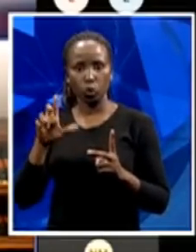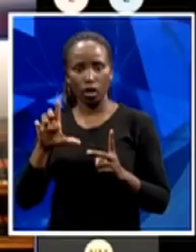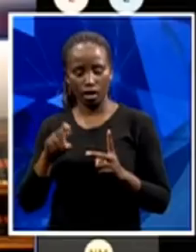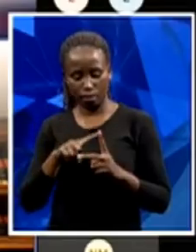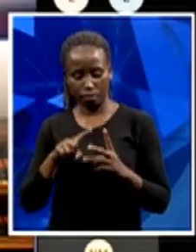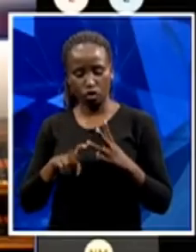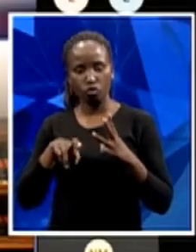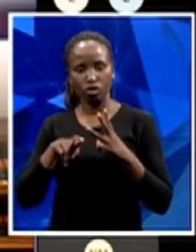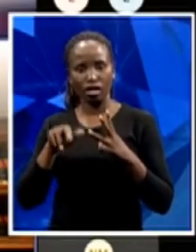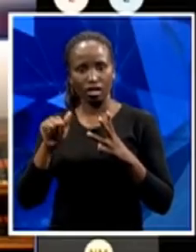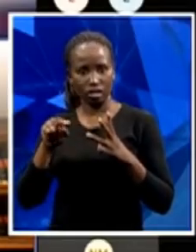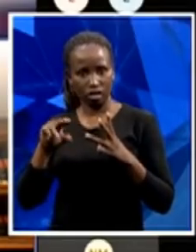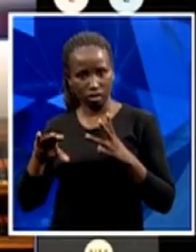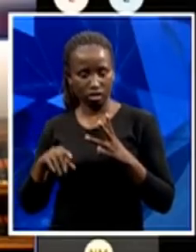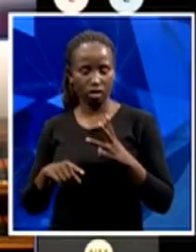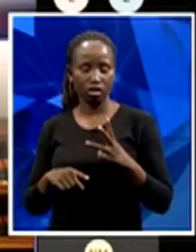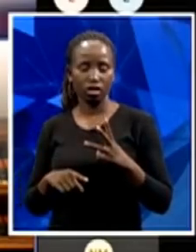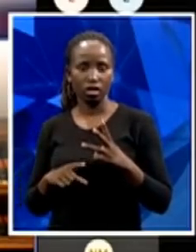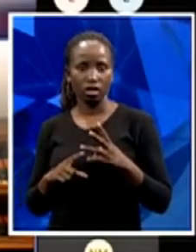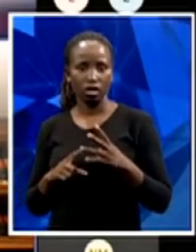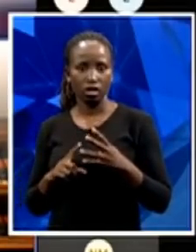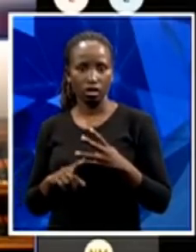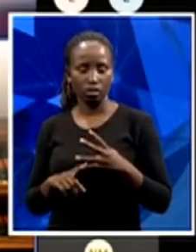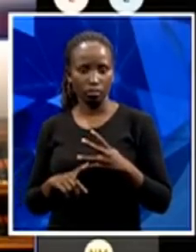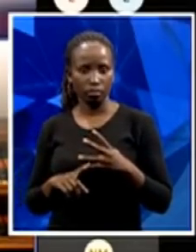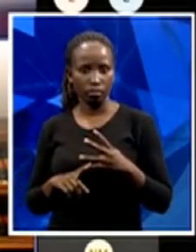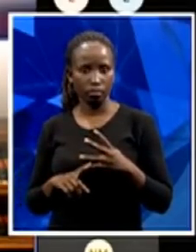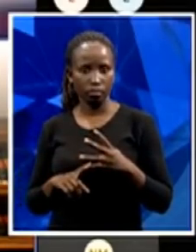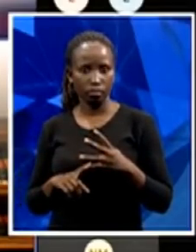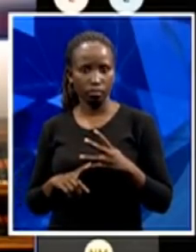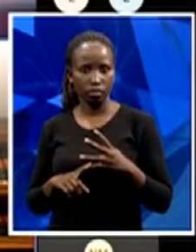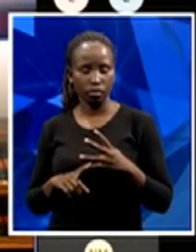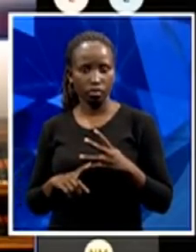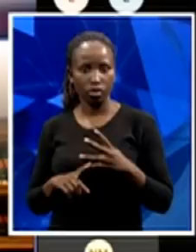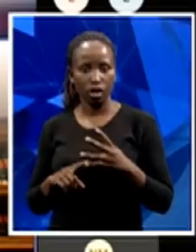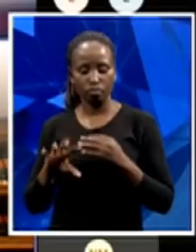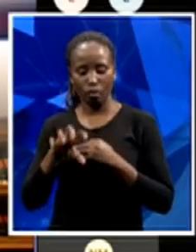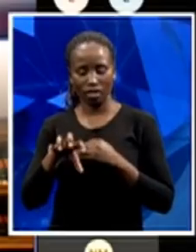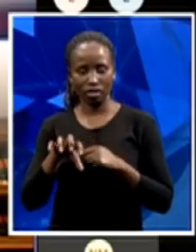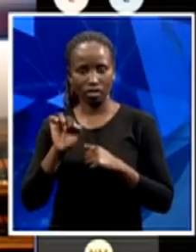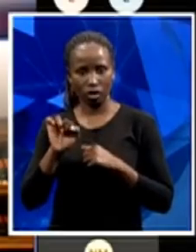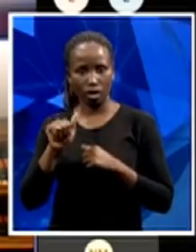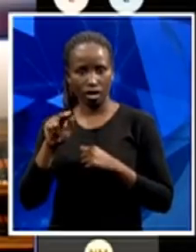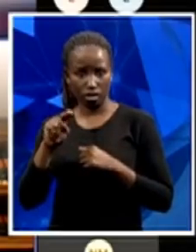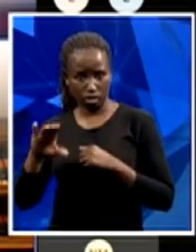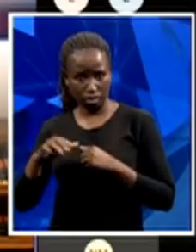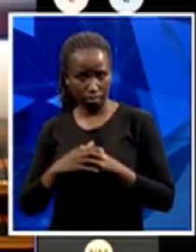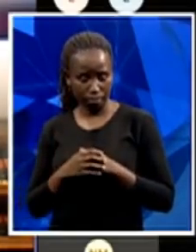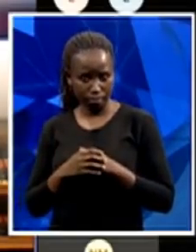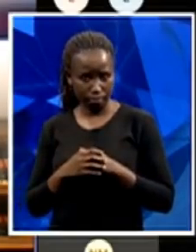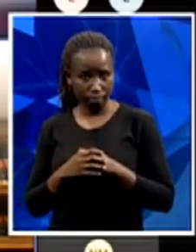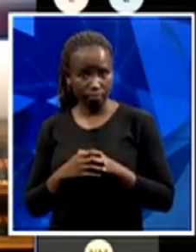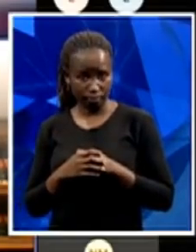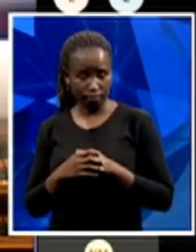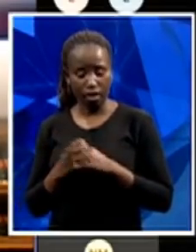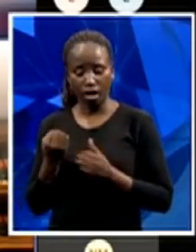ANC, and the Jomo Maruma branch of the ANC. In that application, the applicants all